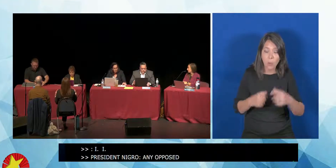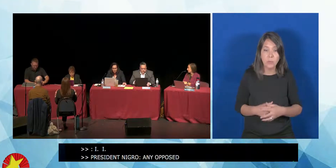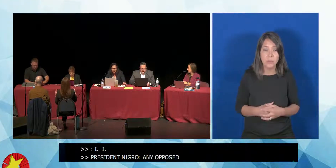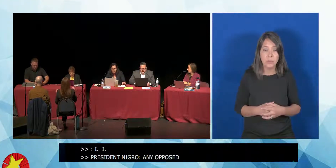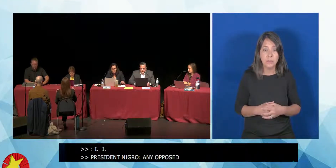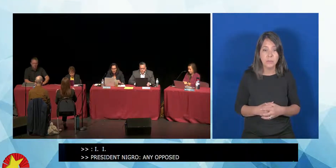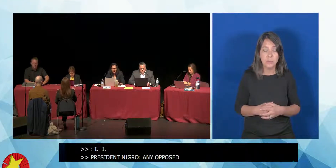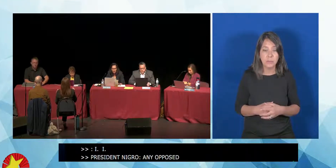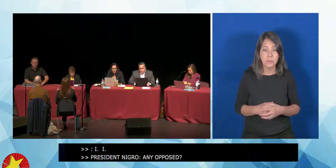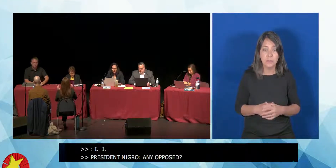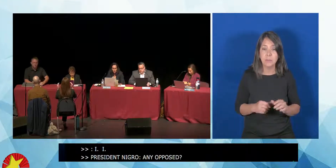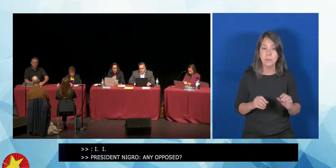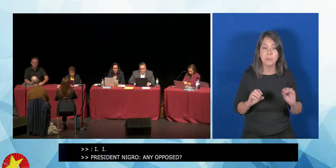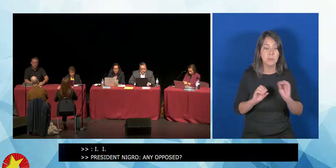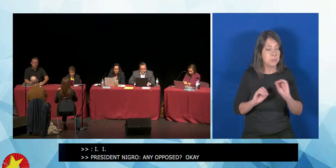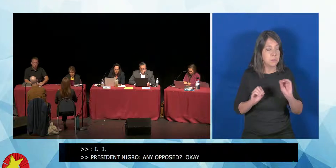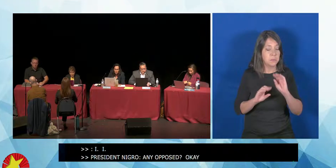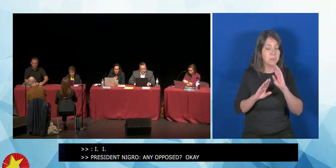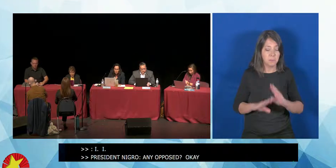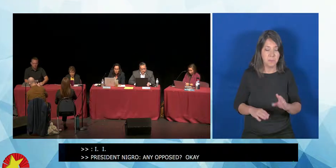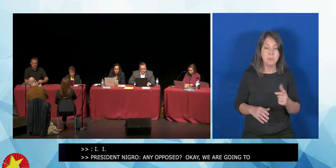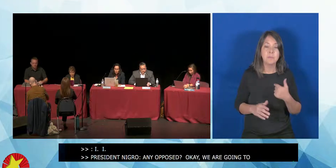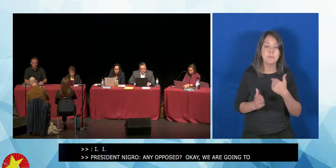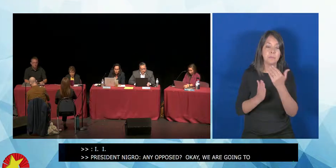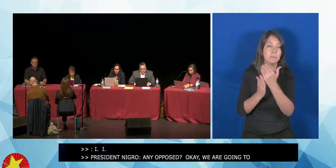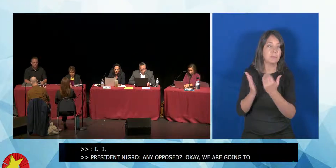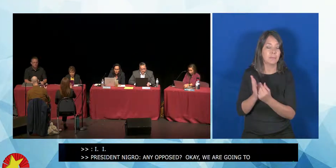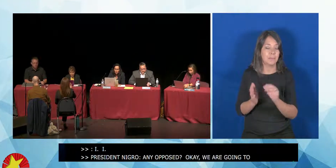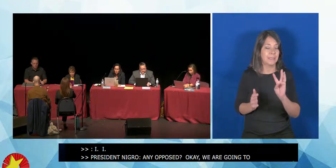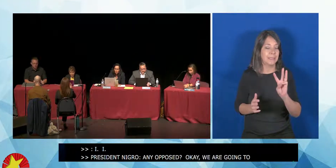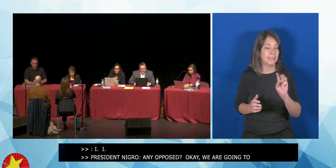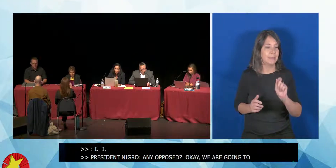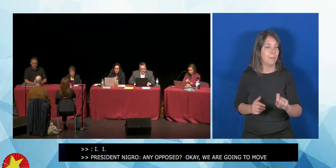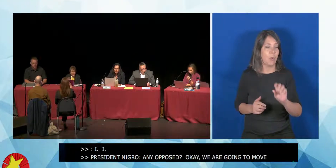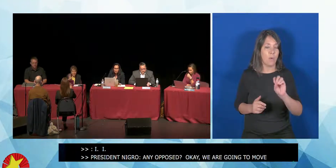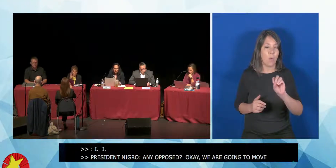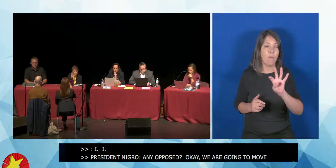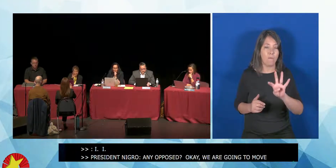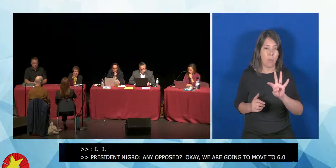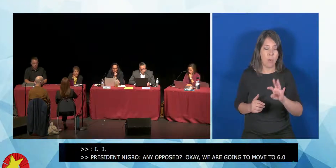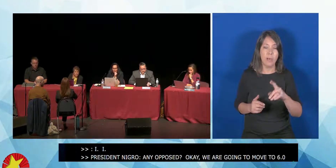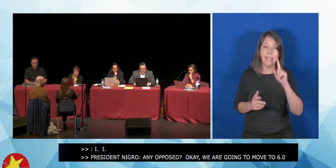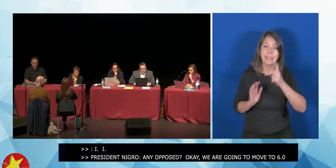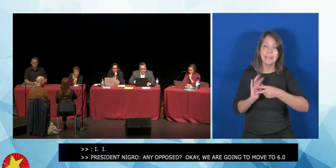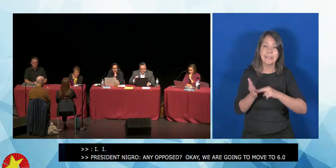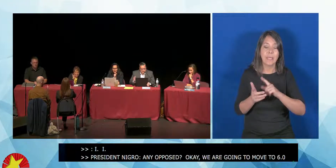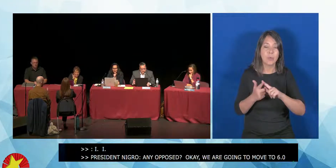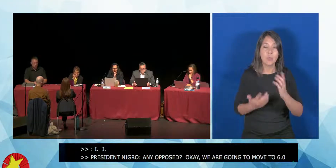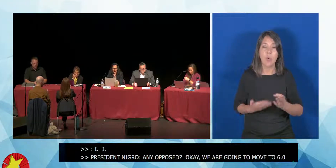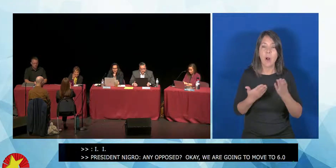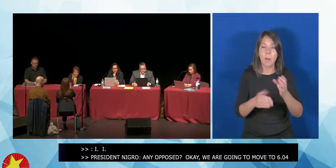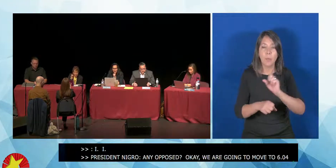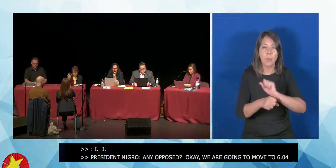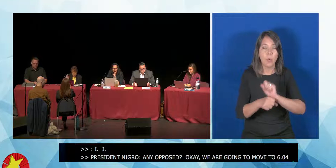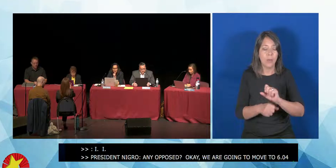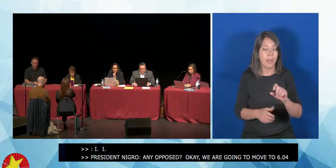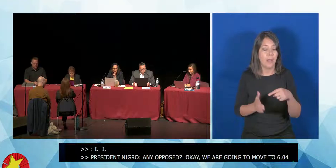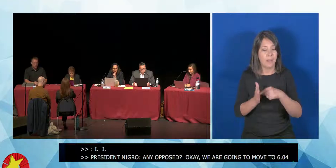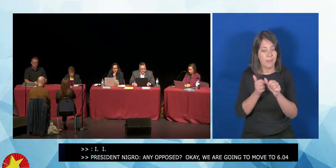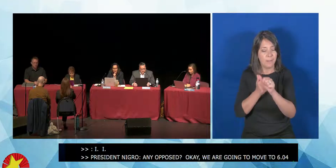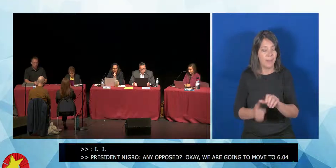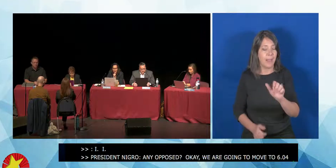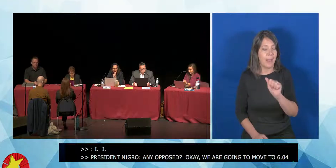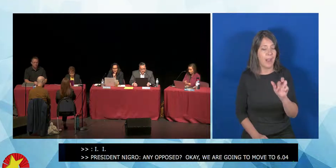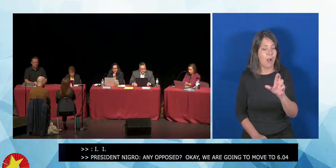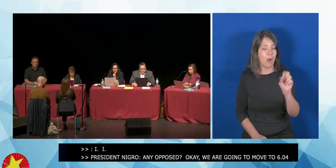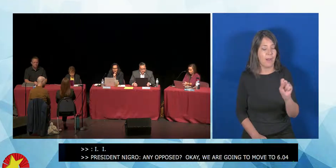Okay, we're going to move to 6.04, intent to offer teacher employment contracts pursuant to ARS